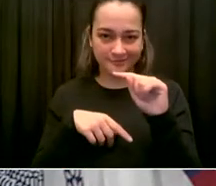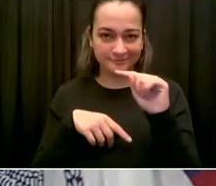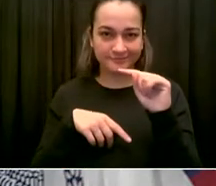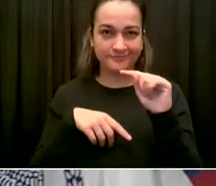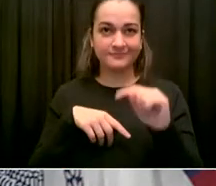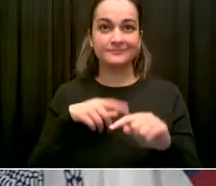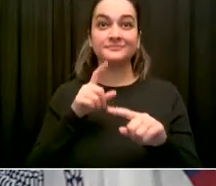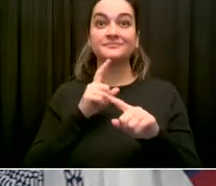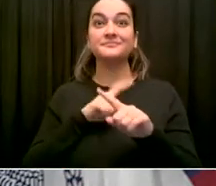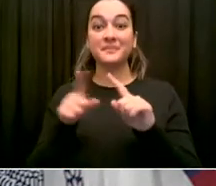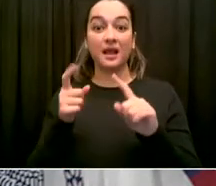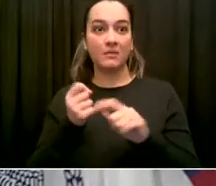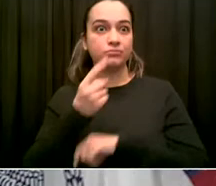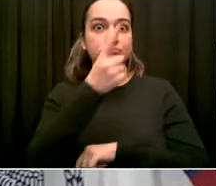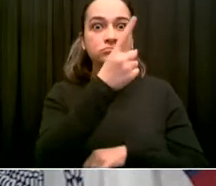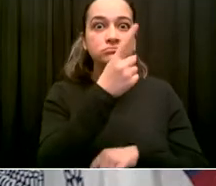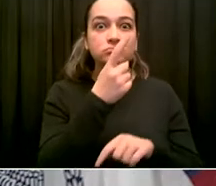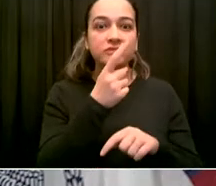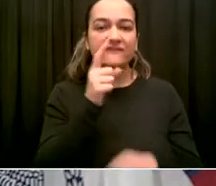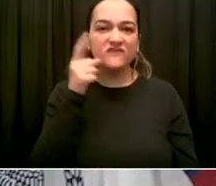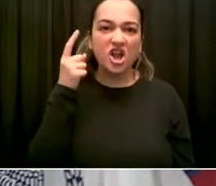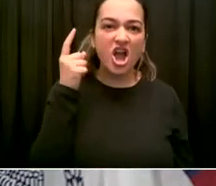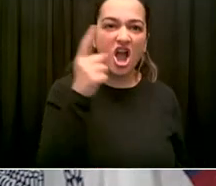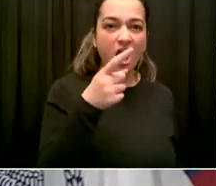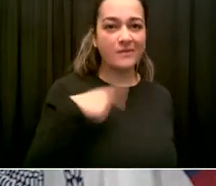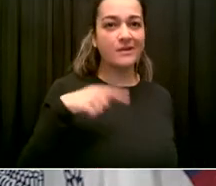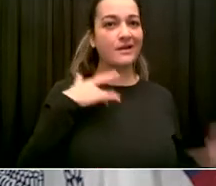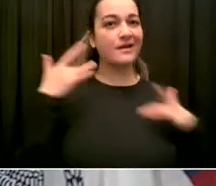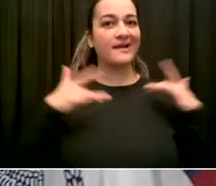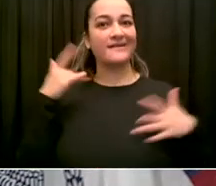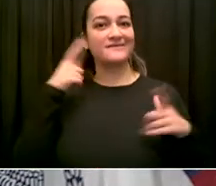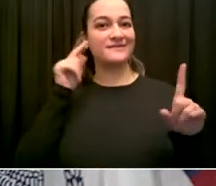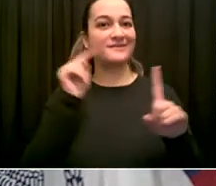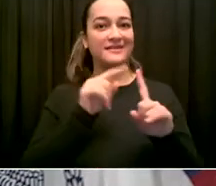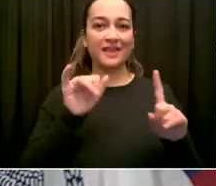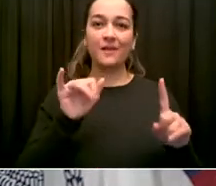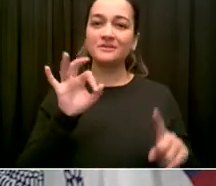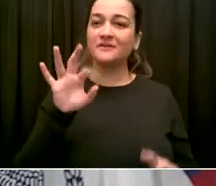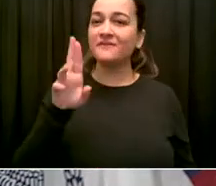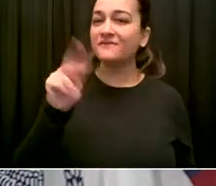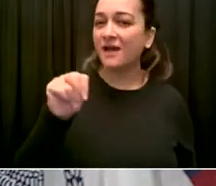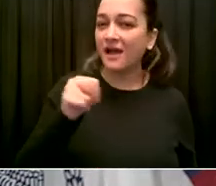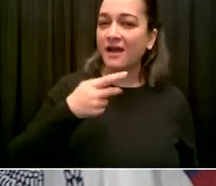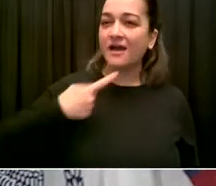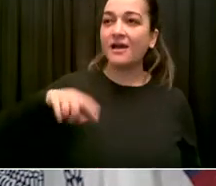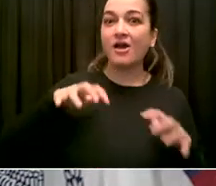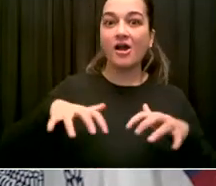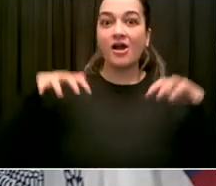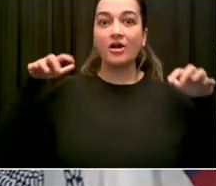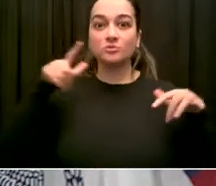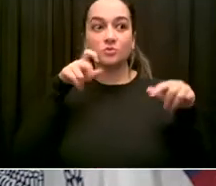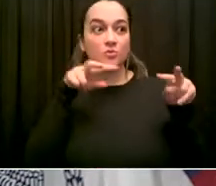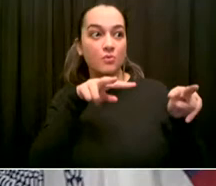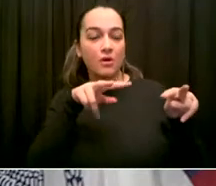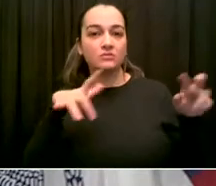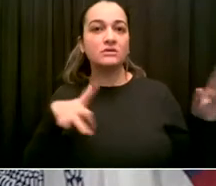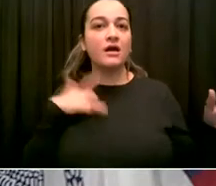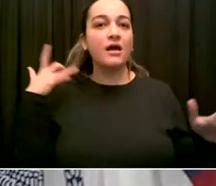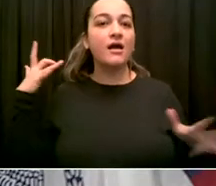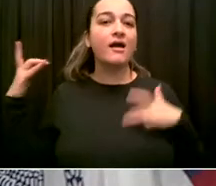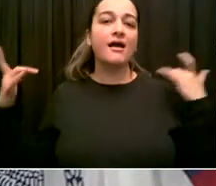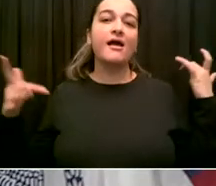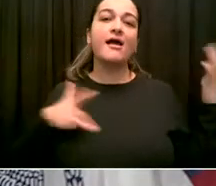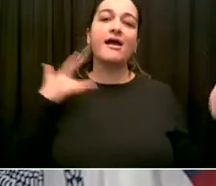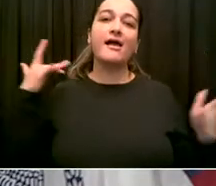I started being a traditionalist purist, but then I had the experience of seeing how the designated hitter made more sense. Now, Gersh, here is my serious answer for